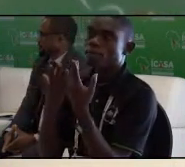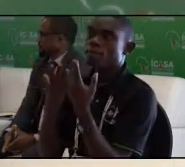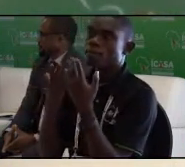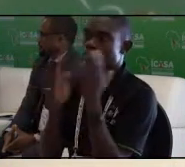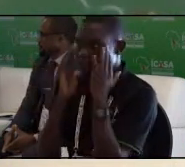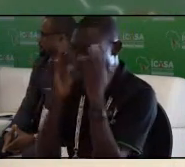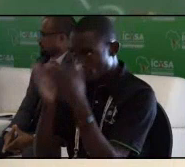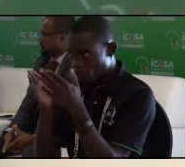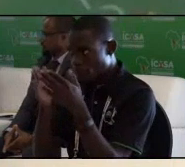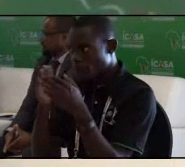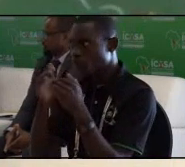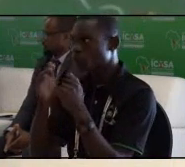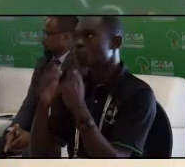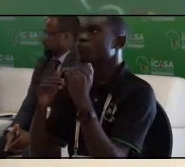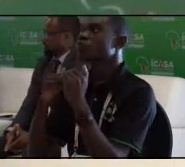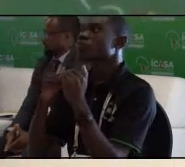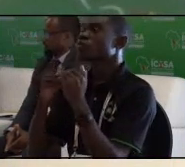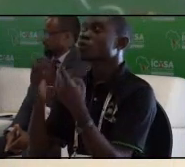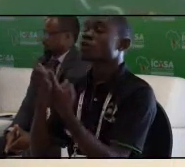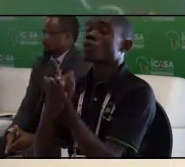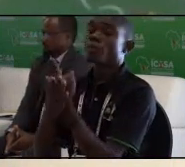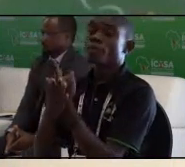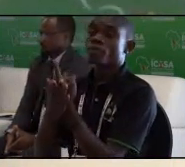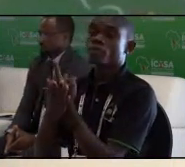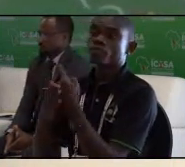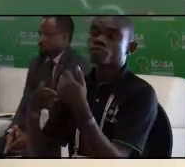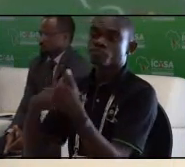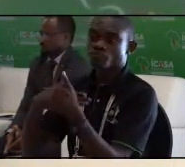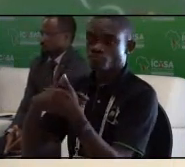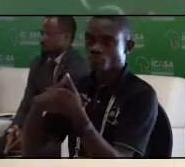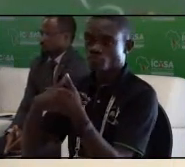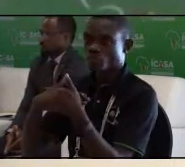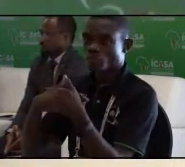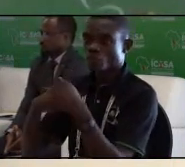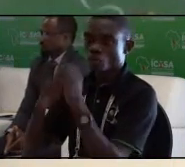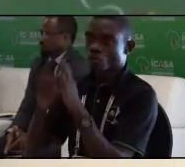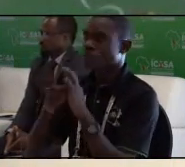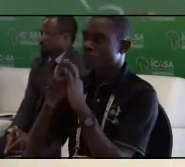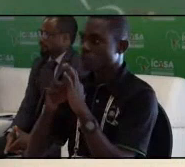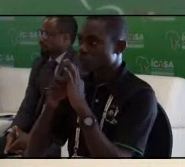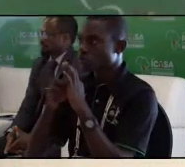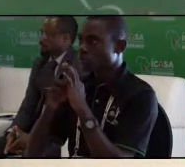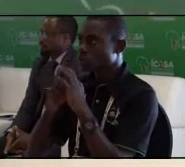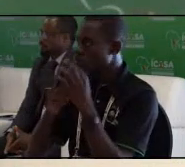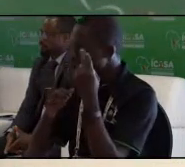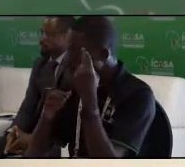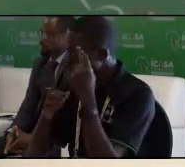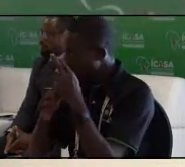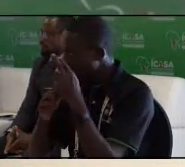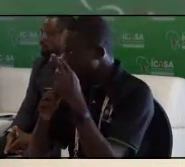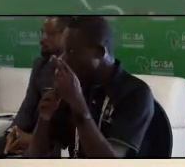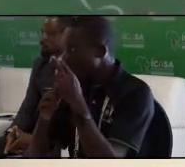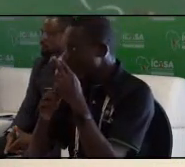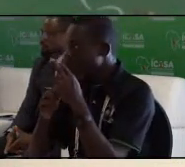was focused on building out the private sector. So the first thing was to understand the consumer